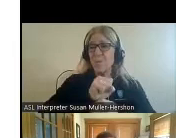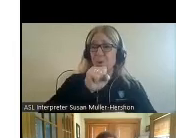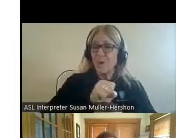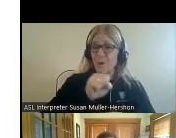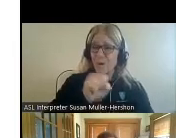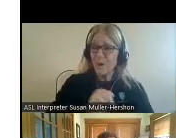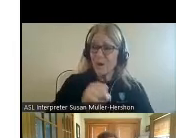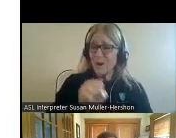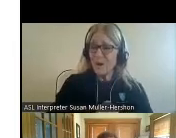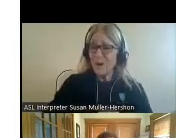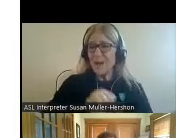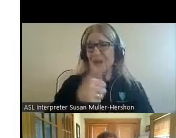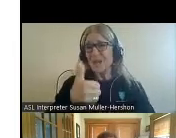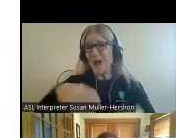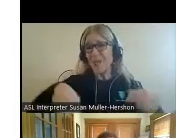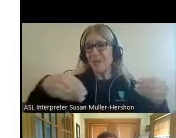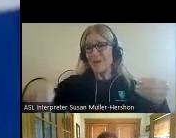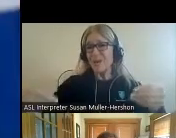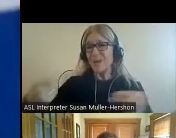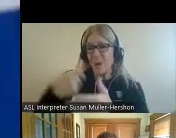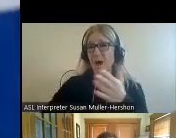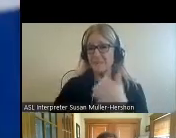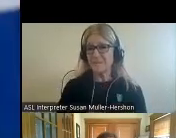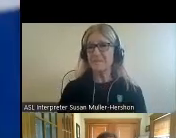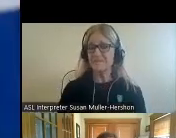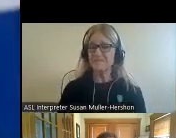for maintaining our healthcare system.